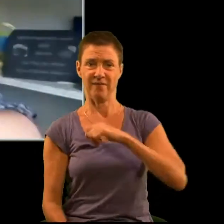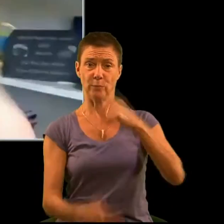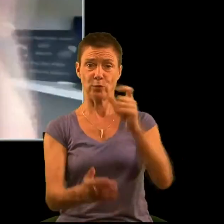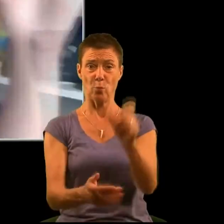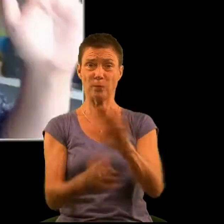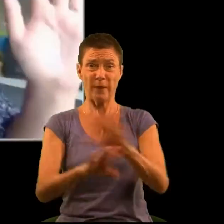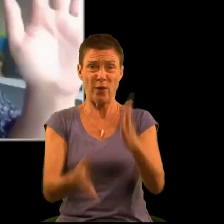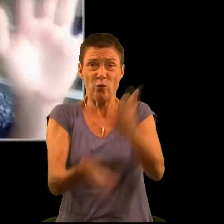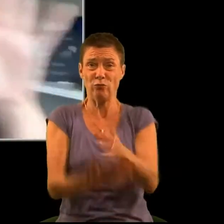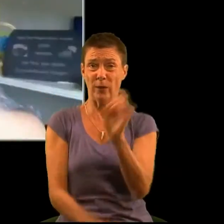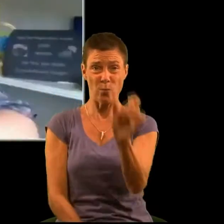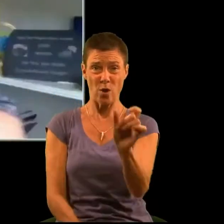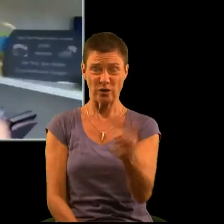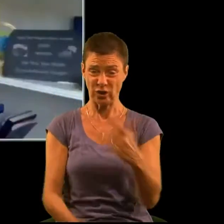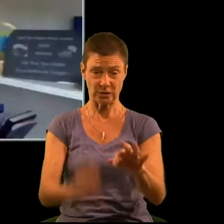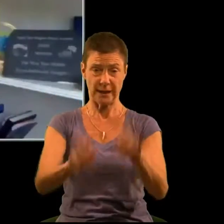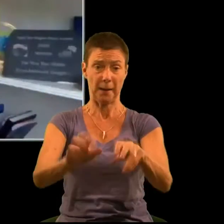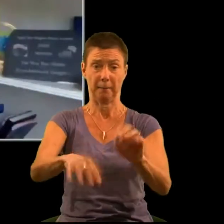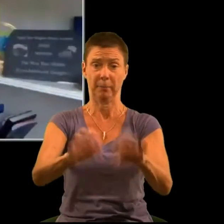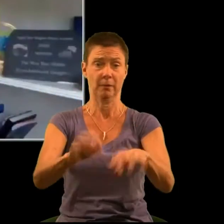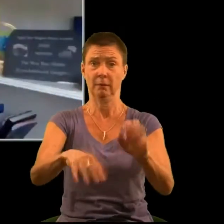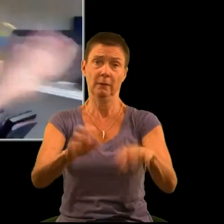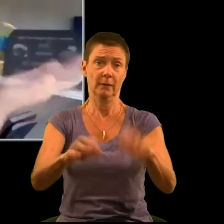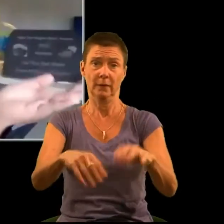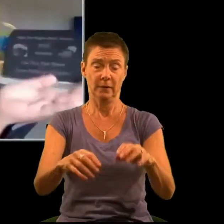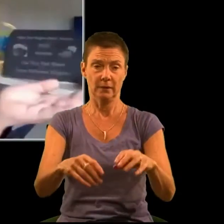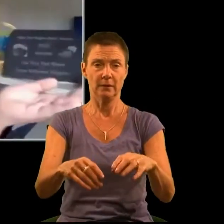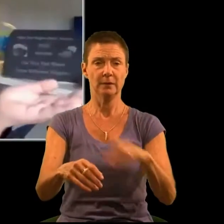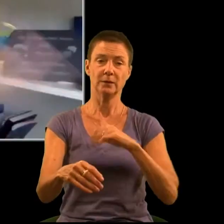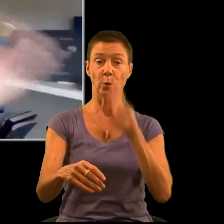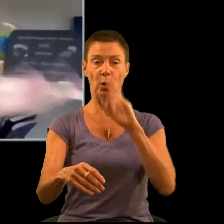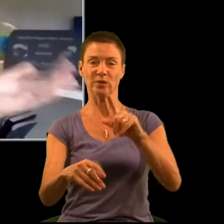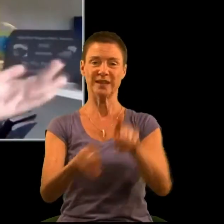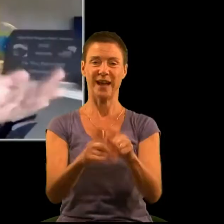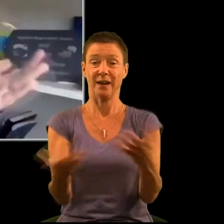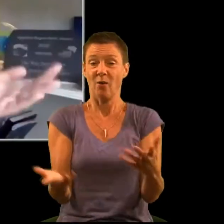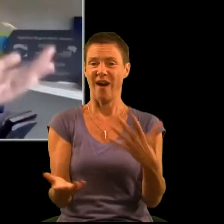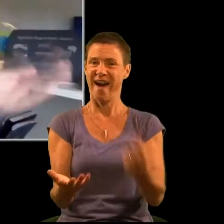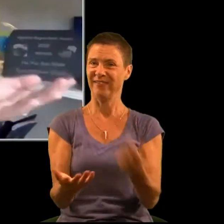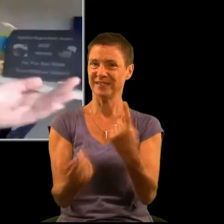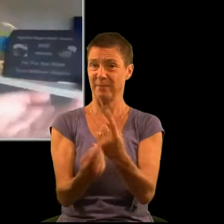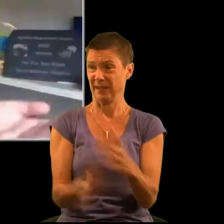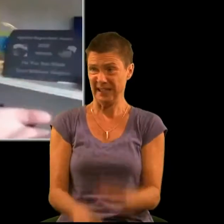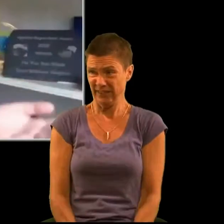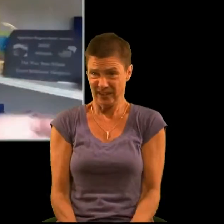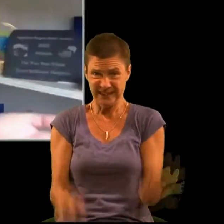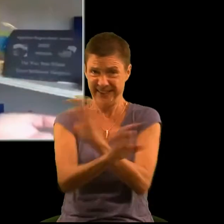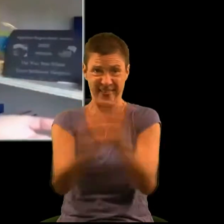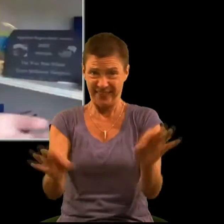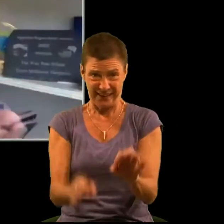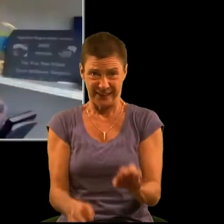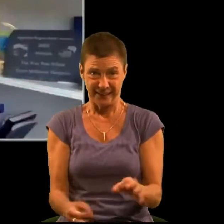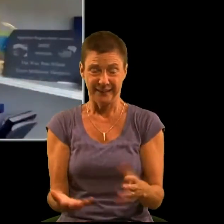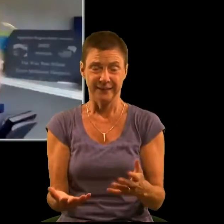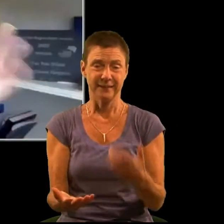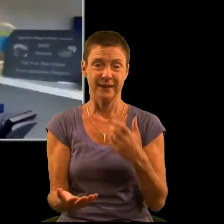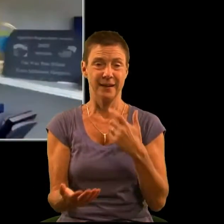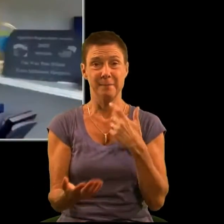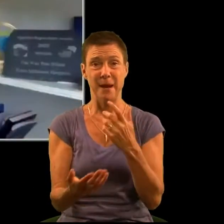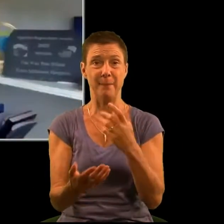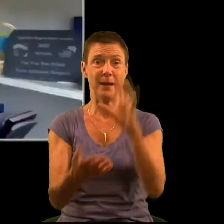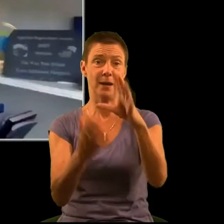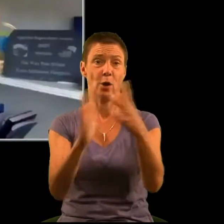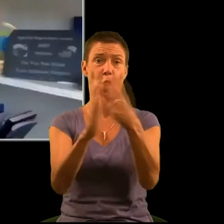or 100 words. And then suddenly I've written 100 words, even though I've actually written nothing at all. So I